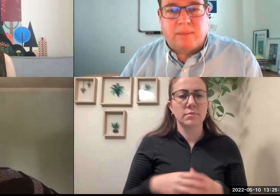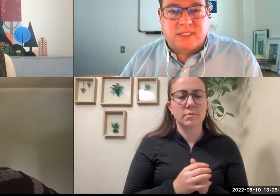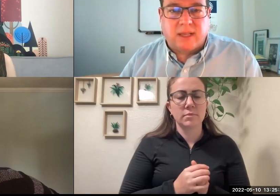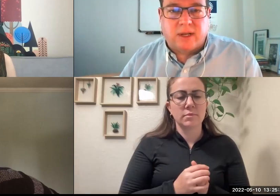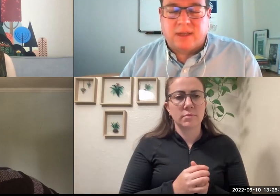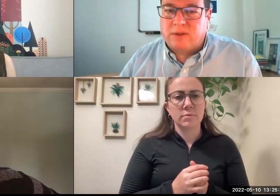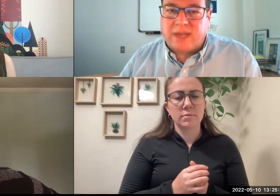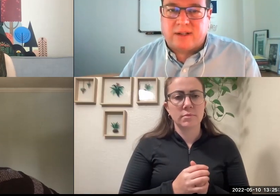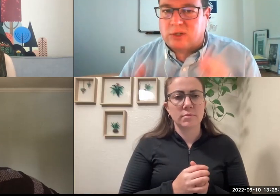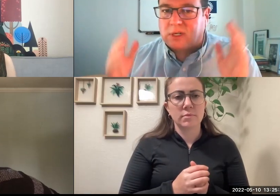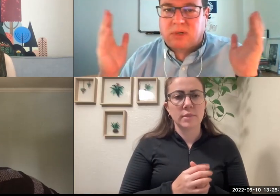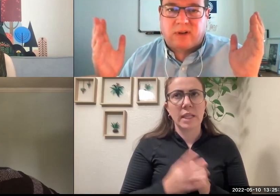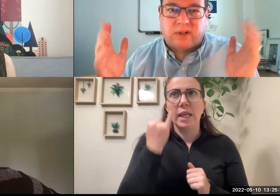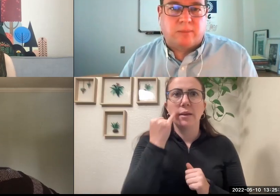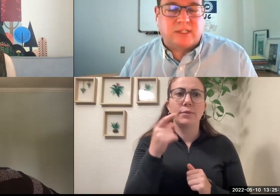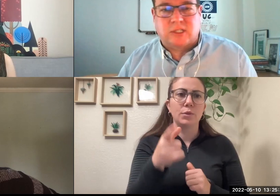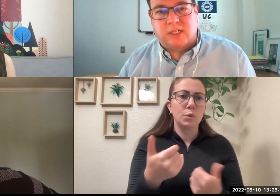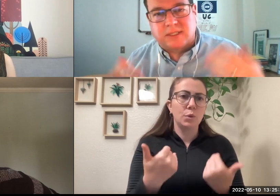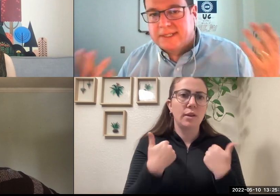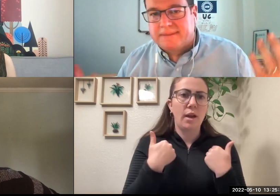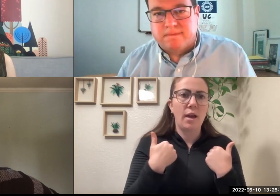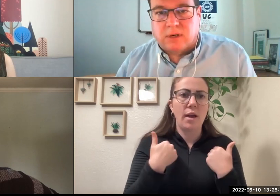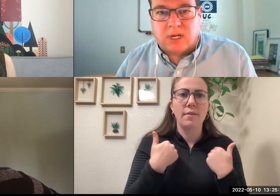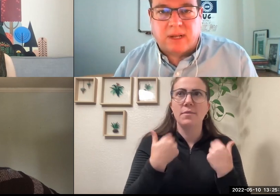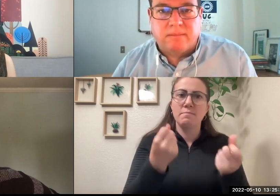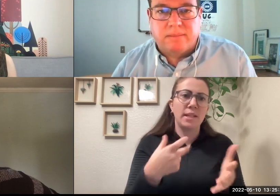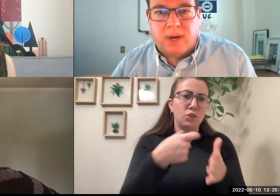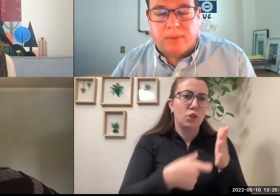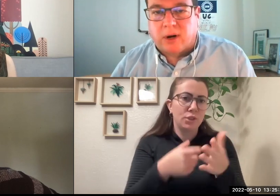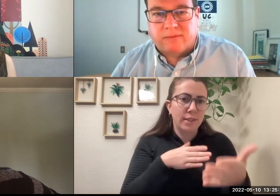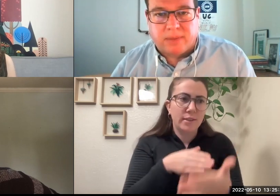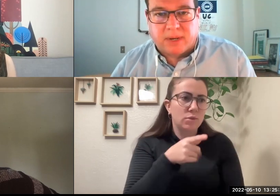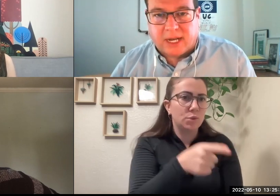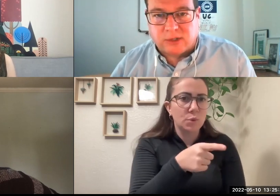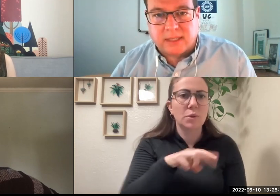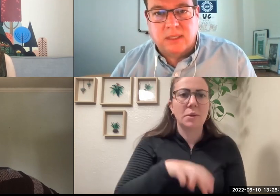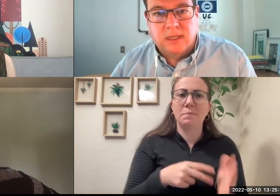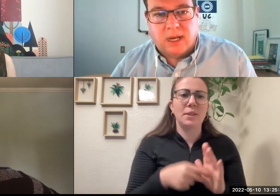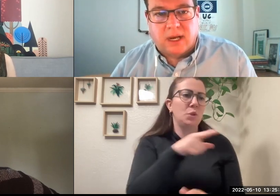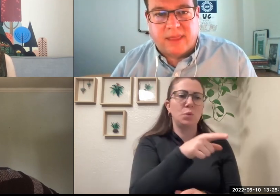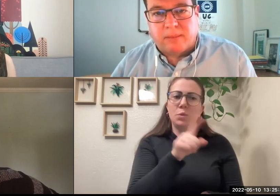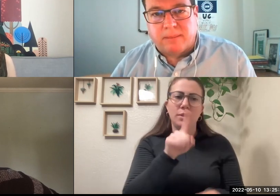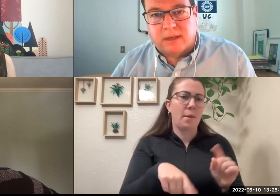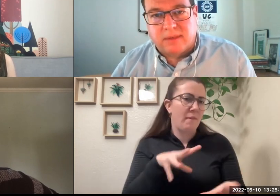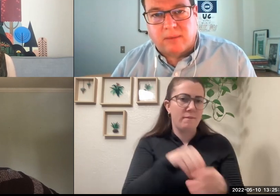You could probably say, look, if you've got a certain number of unfair labor practice charges, you're going to be barred from public contracts.